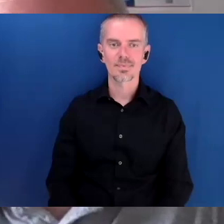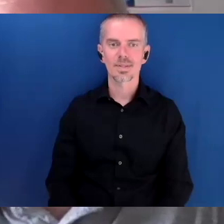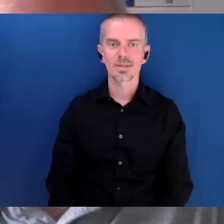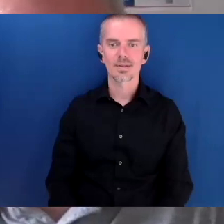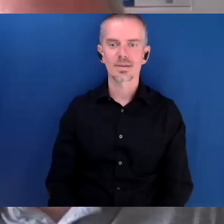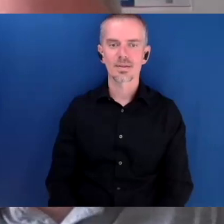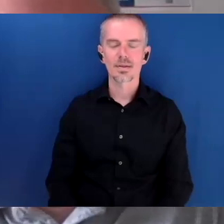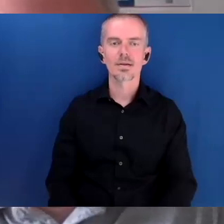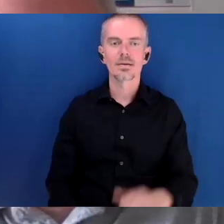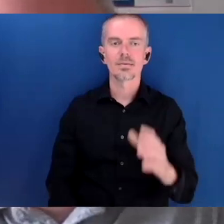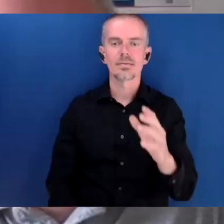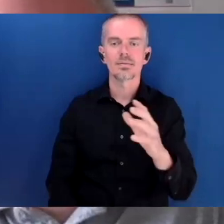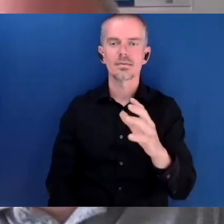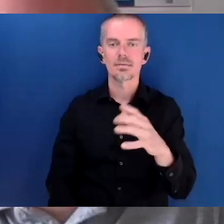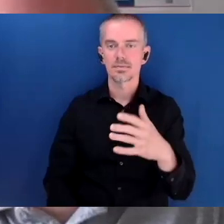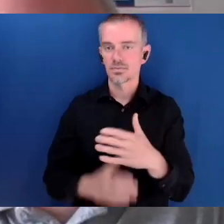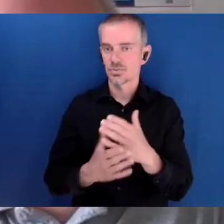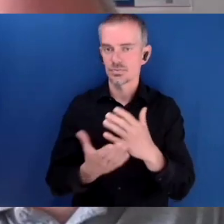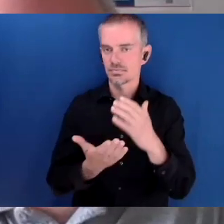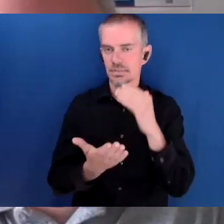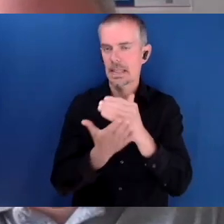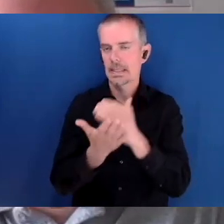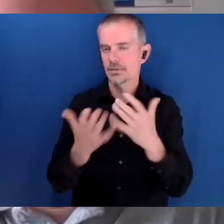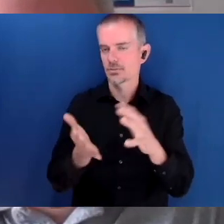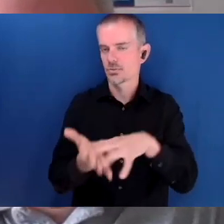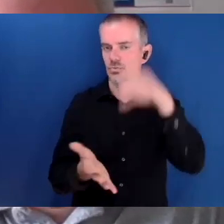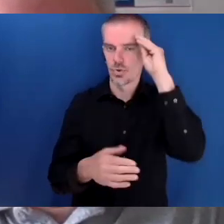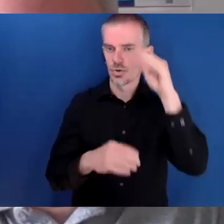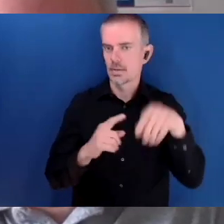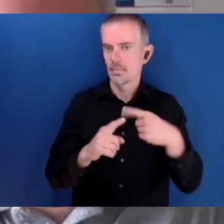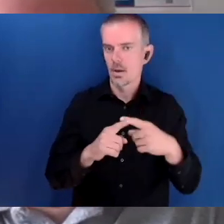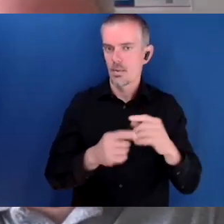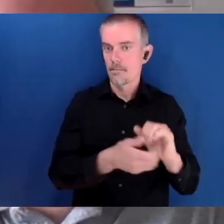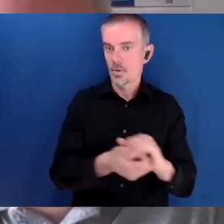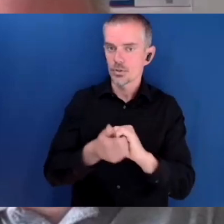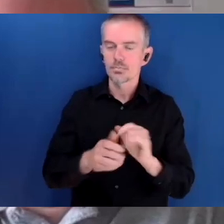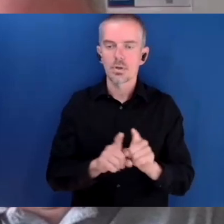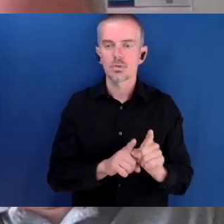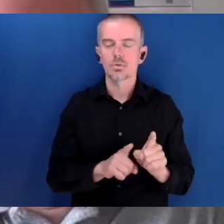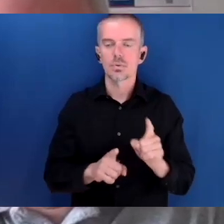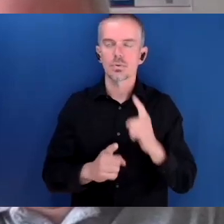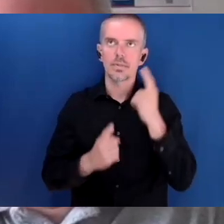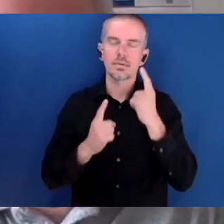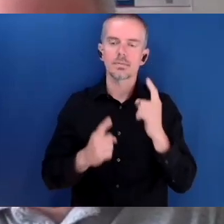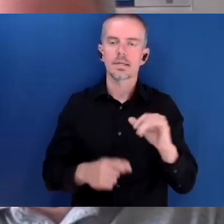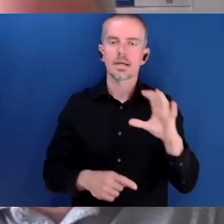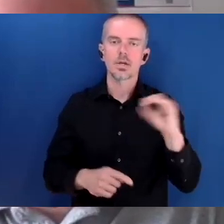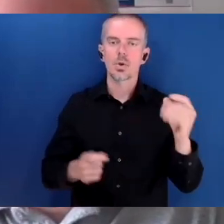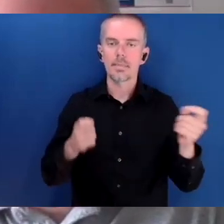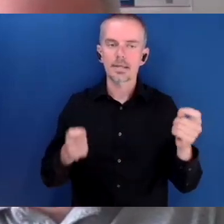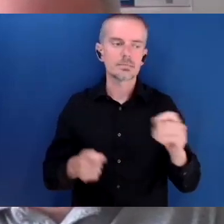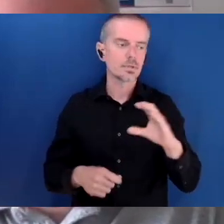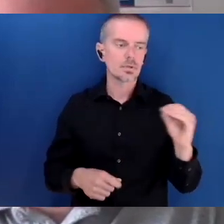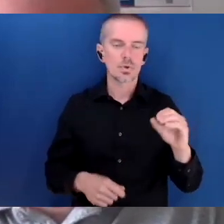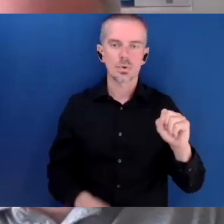that, yeah, you want to what? share kind of lessons learned, especially around partnerships, but maybe with the angle looking at things like co-management, co-stewardship,